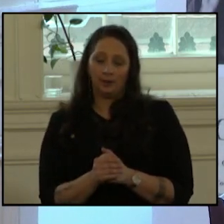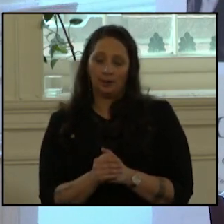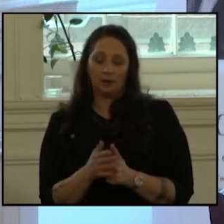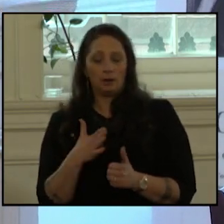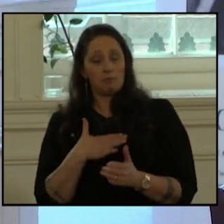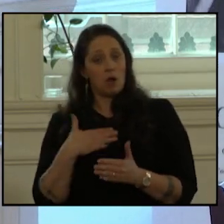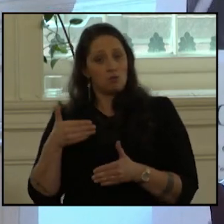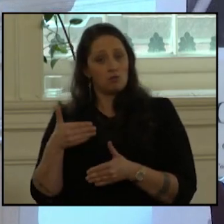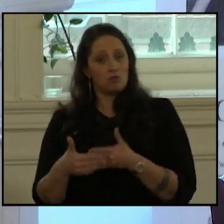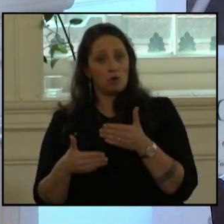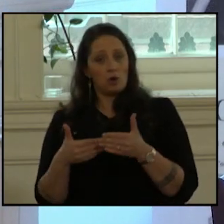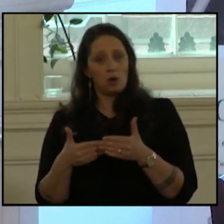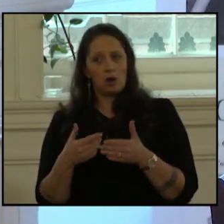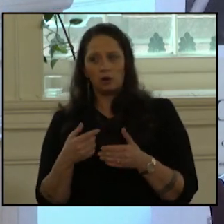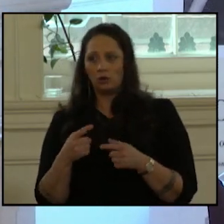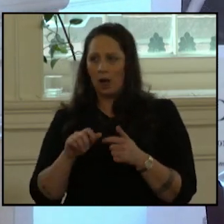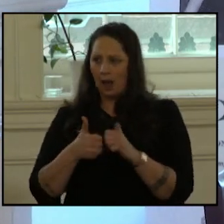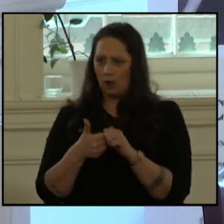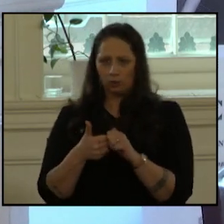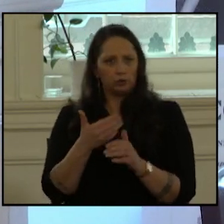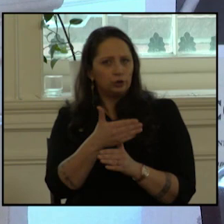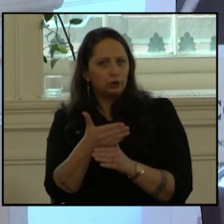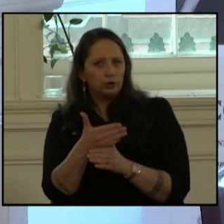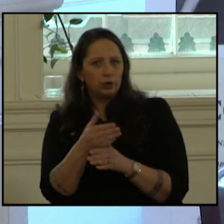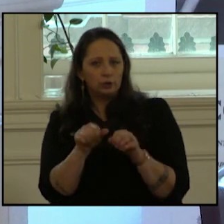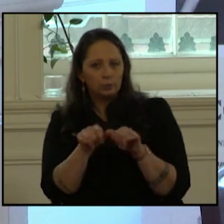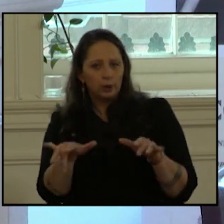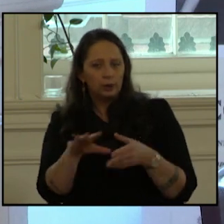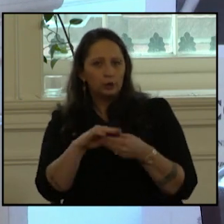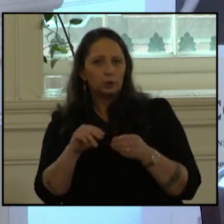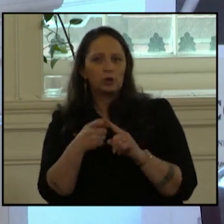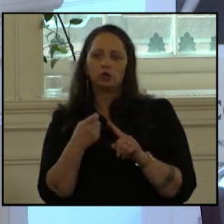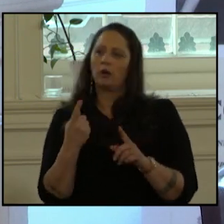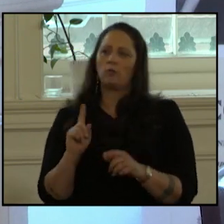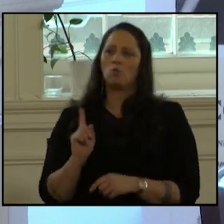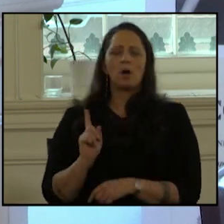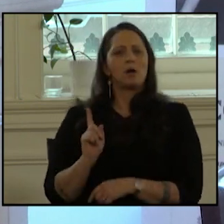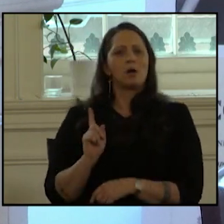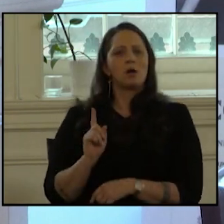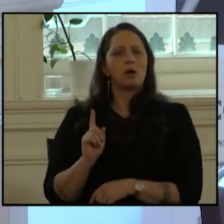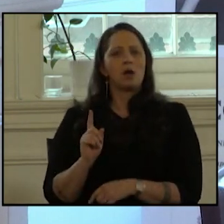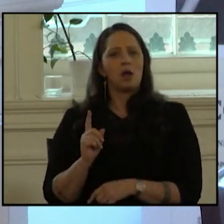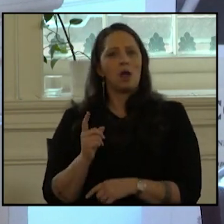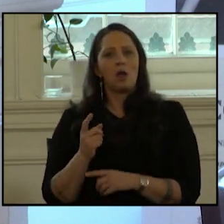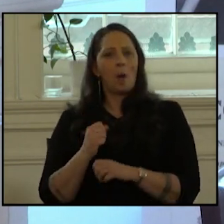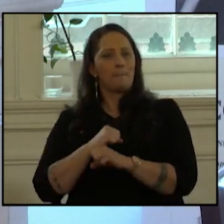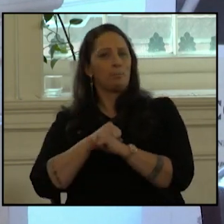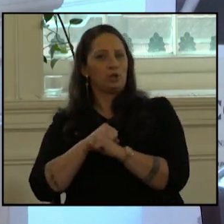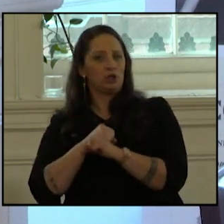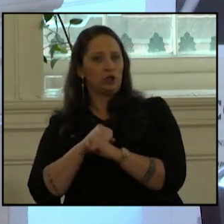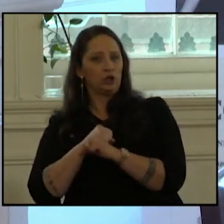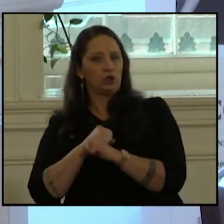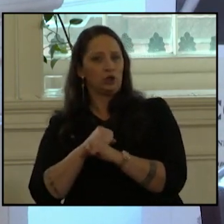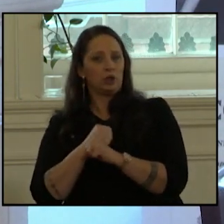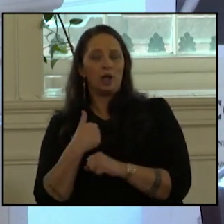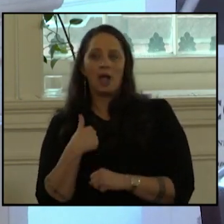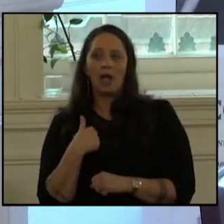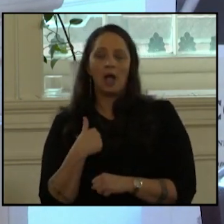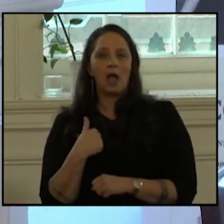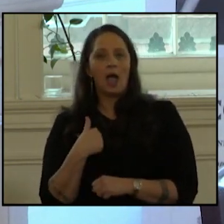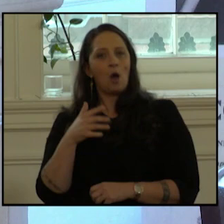my process towards telling these stories started from a position of protection. Like, I was a